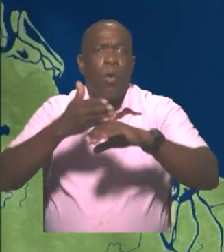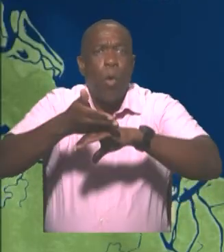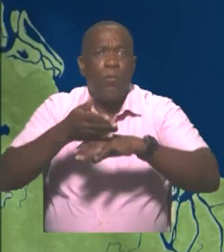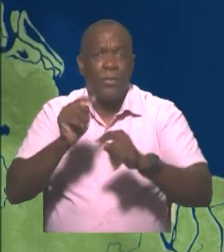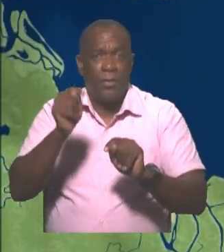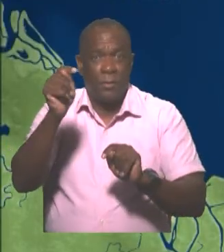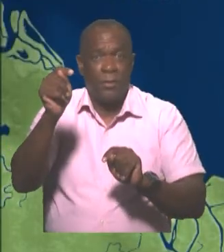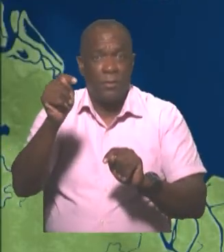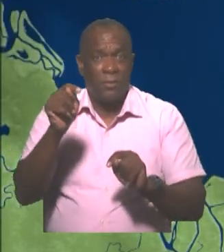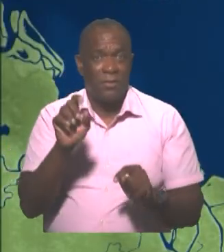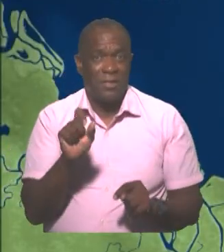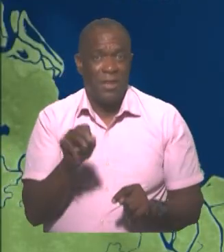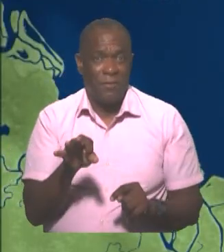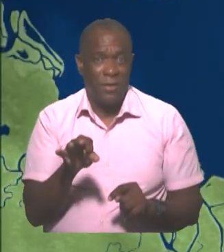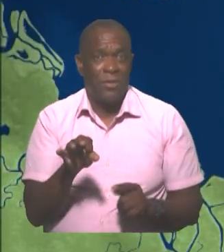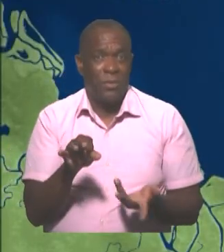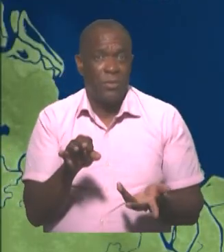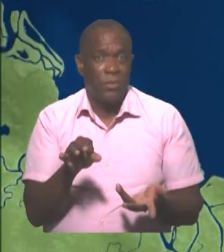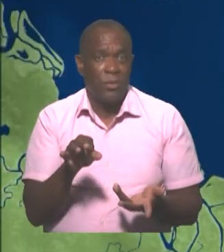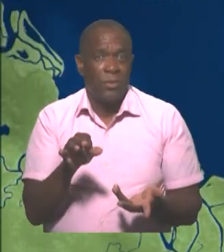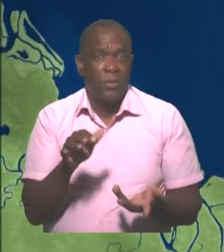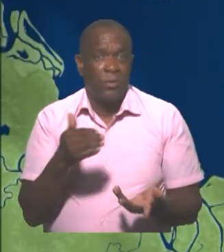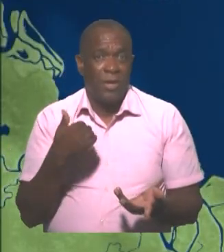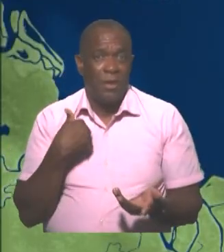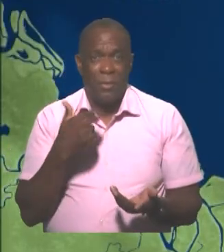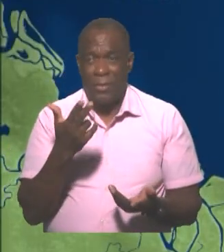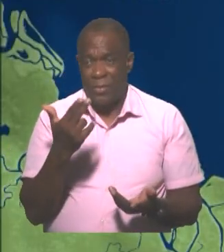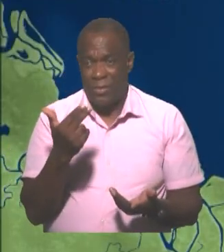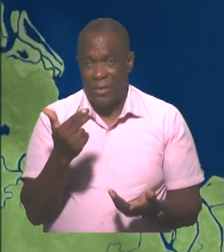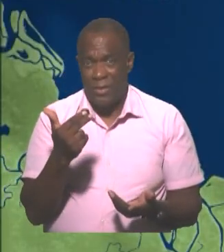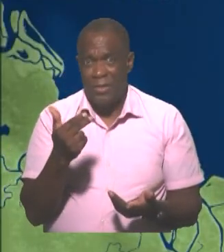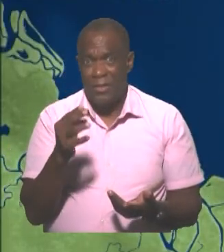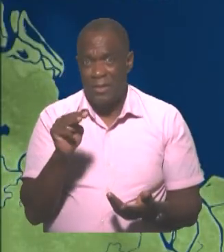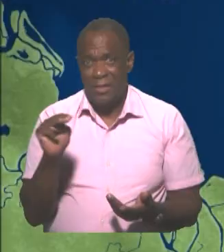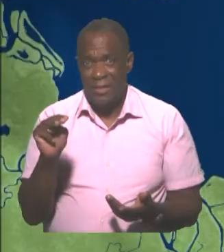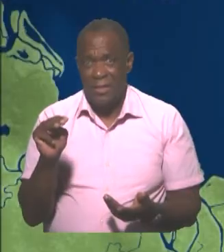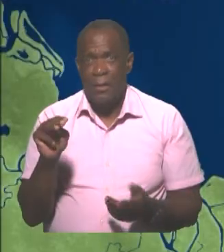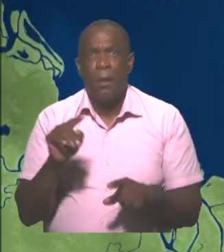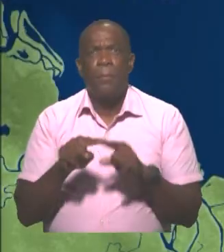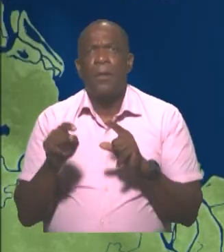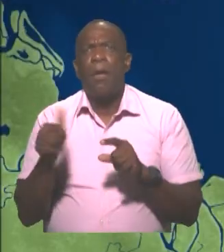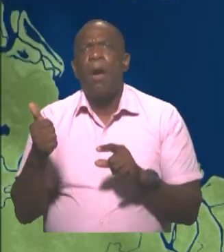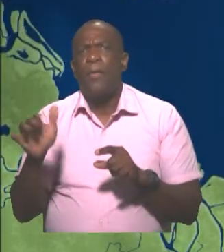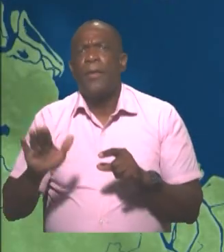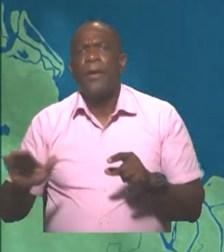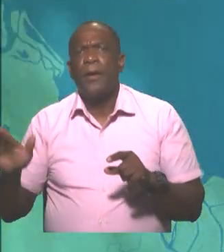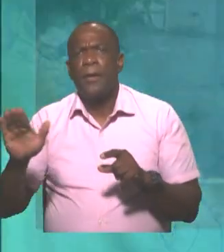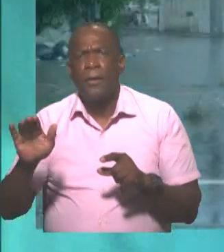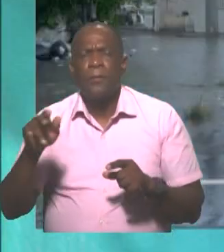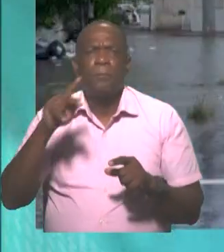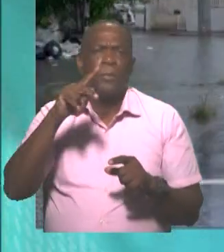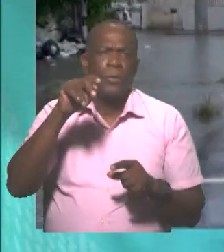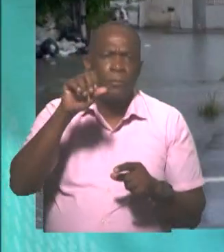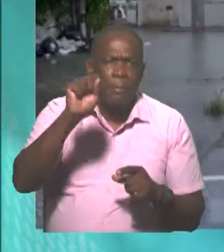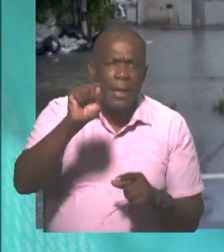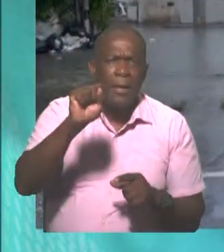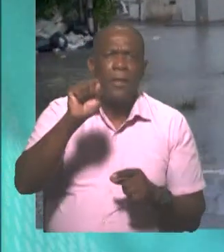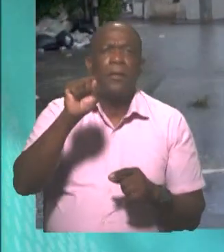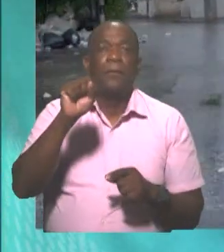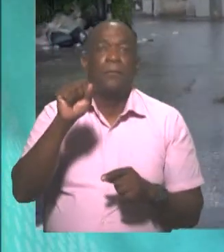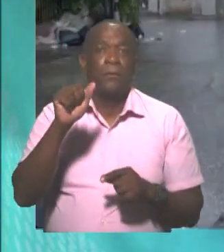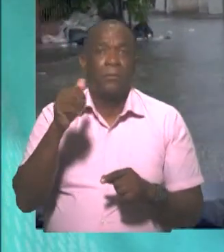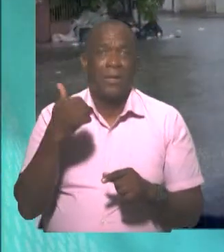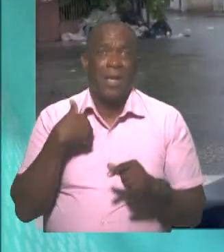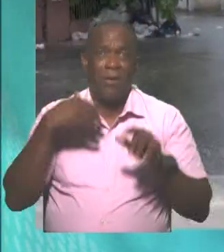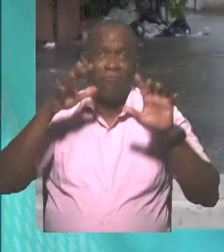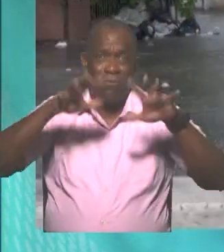San Fernando, but we did still have some moisture elsewhere across the island, especially in Port of Spain, where we saw